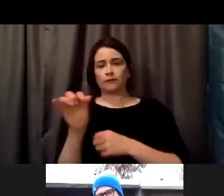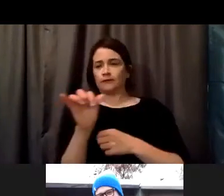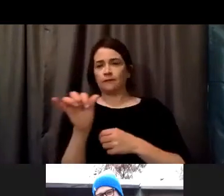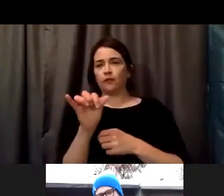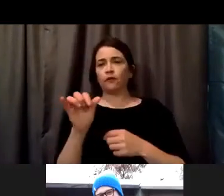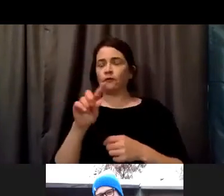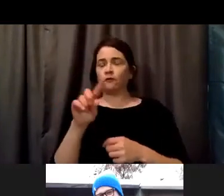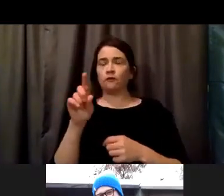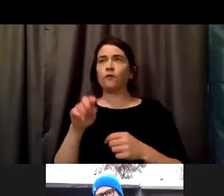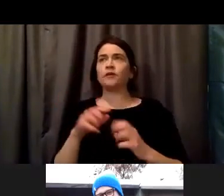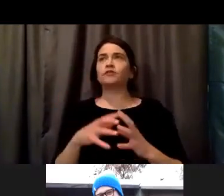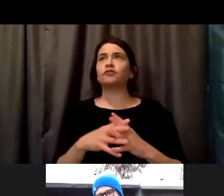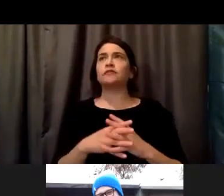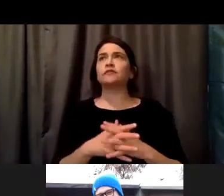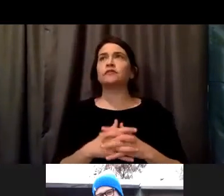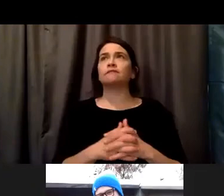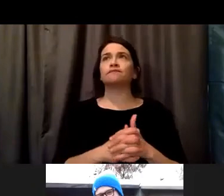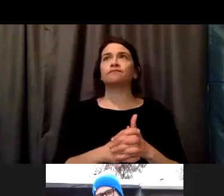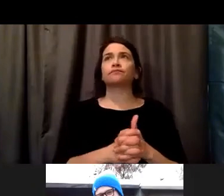In my,